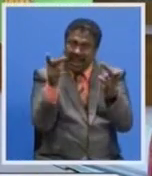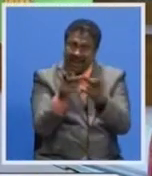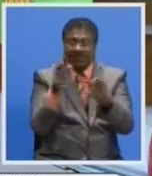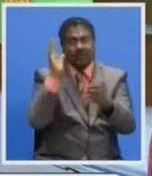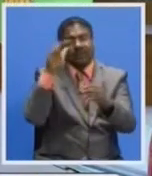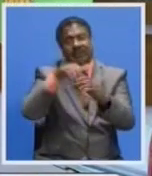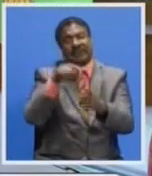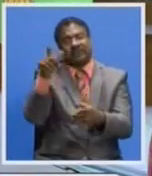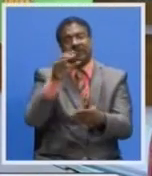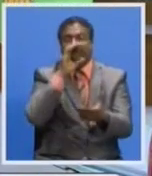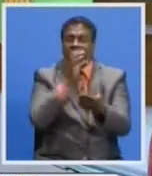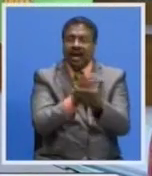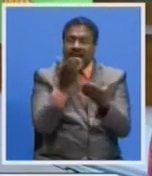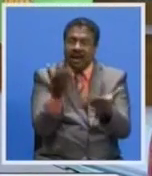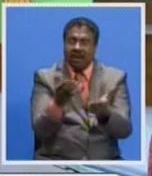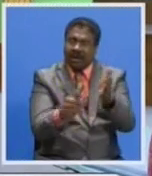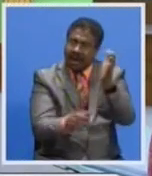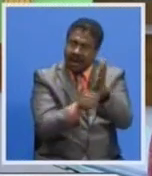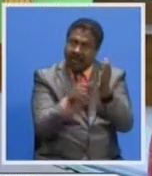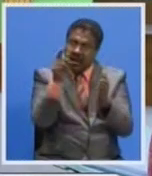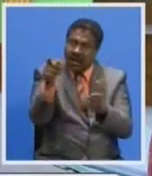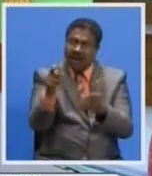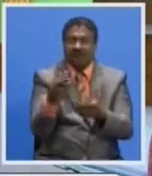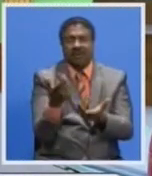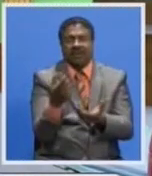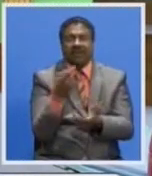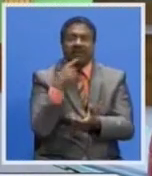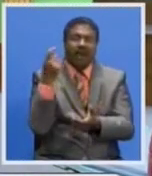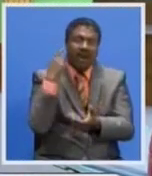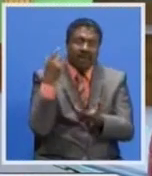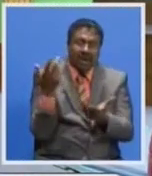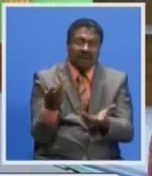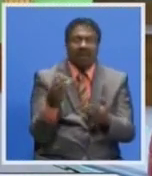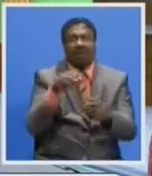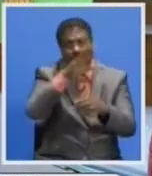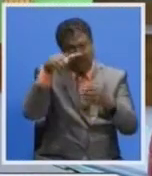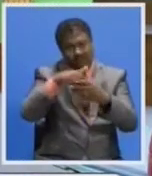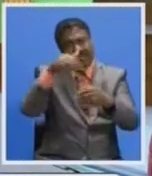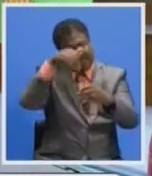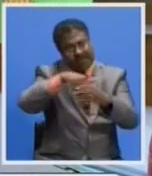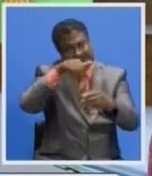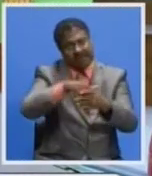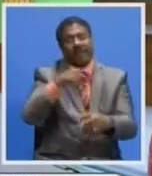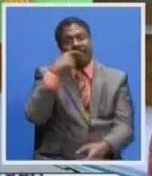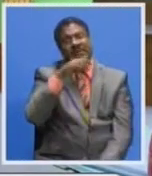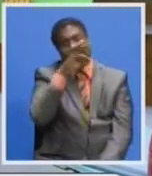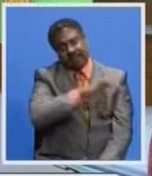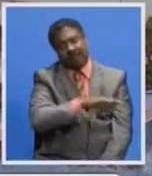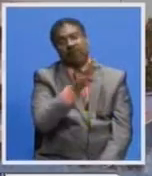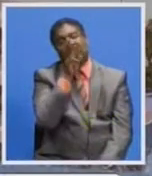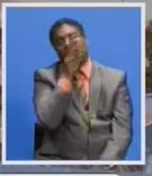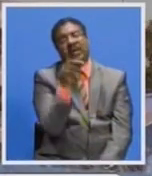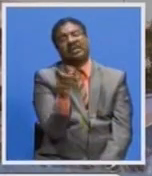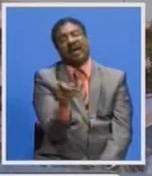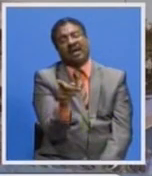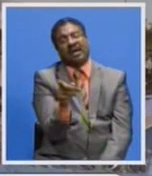Chilanga, Kafue, and coming along even in Chawama and this way, that people will be able to have clean and safe water.